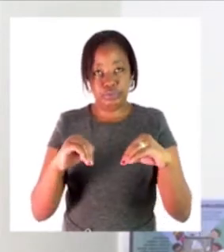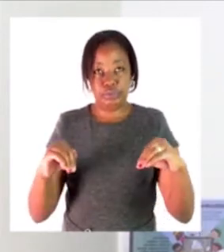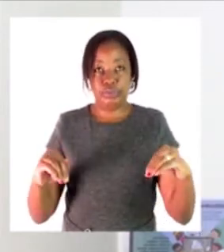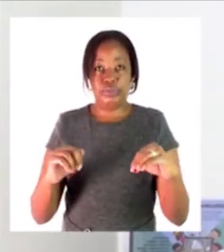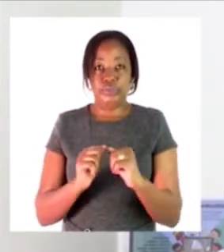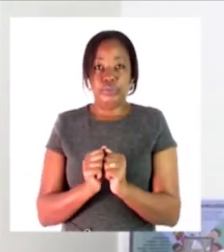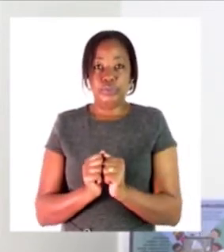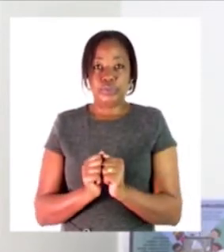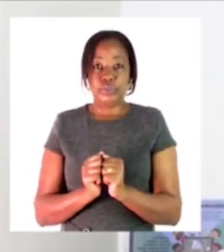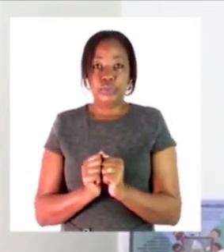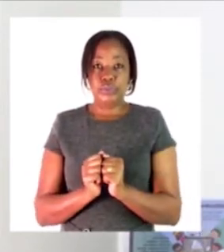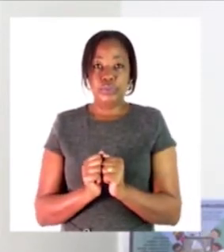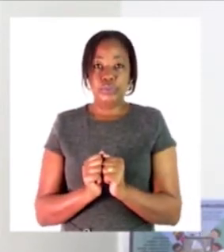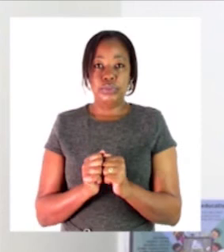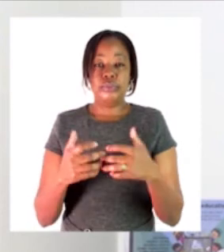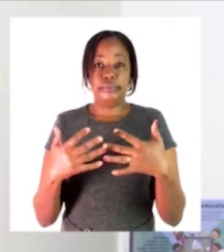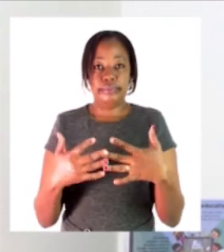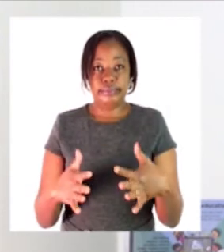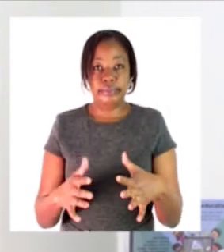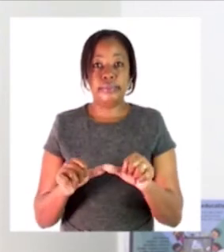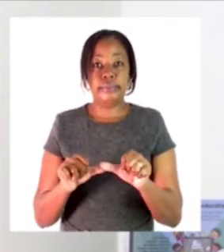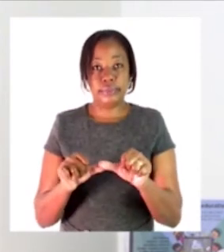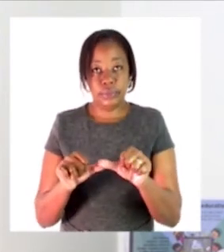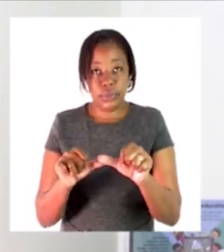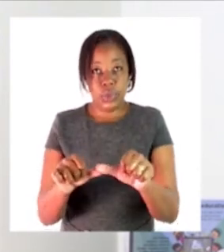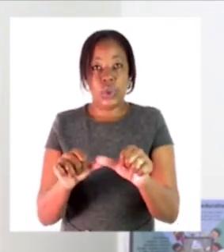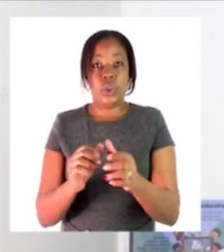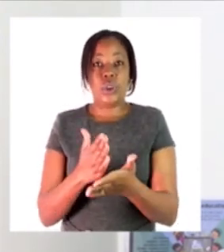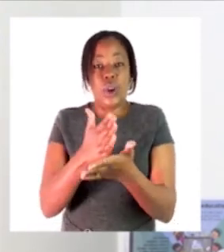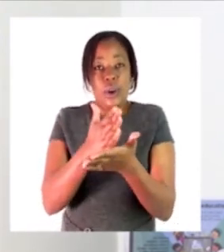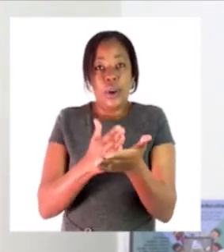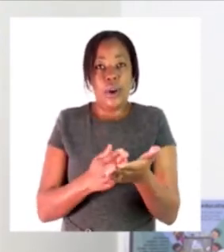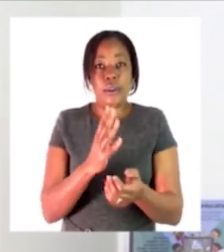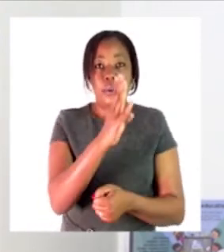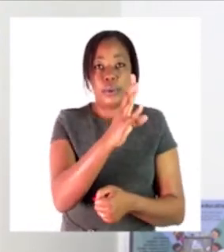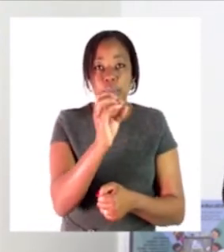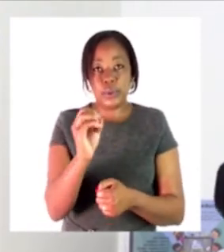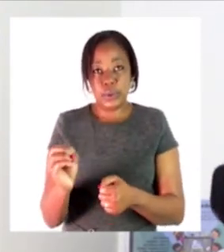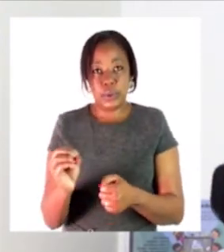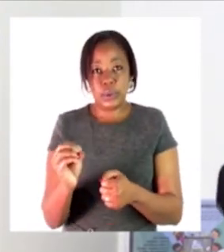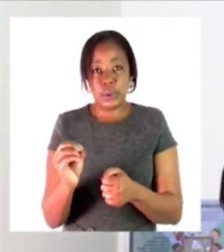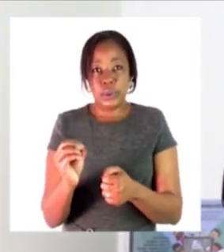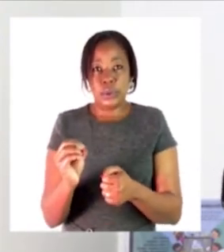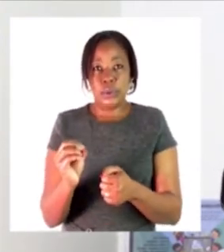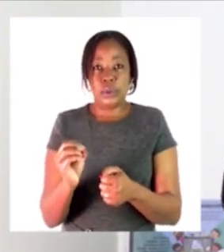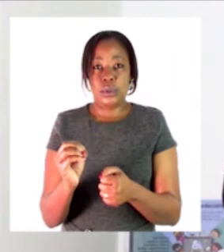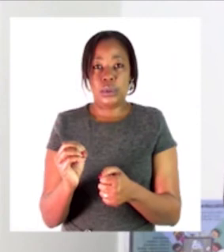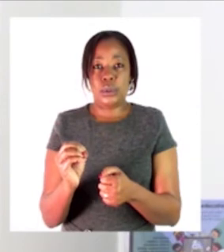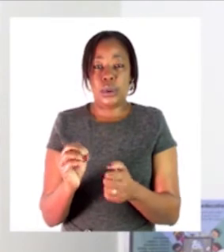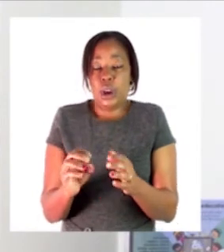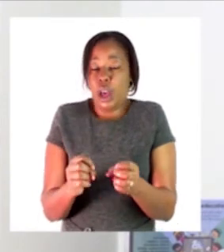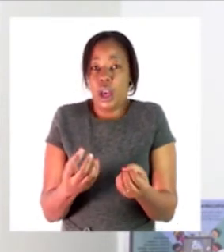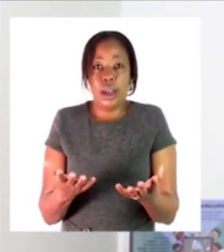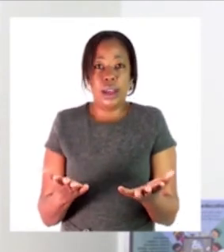expanded. Now after that, now I have to find a half of 40. That will be the easiest way because now a 40 is